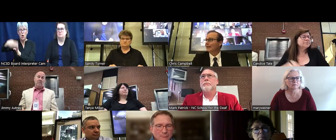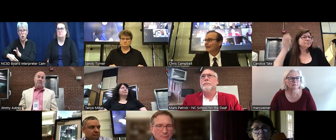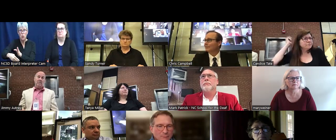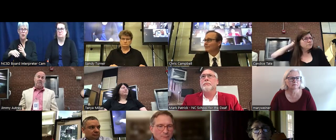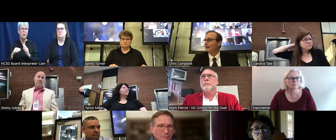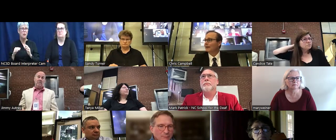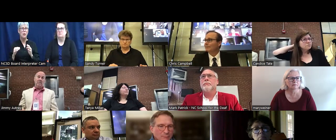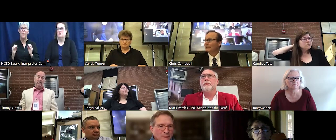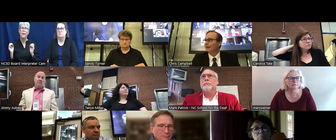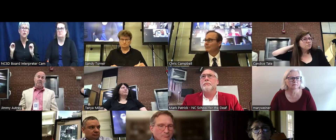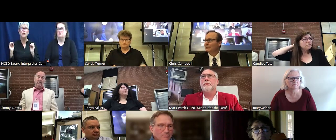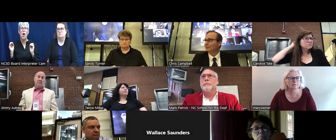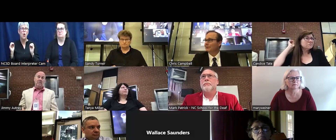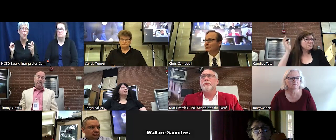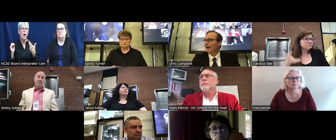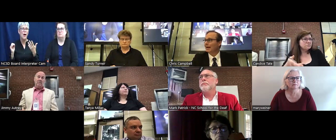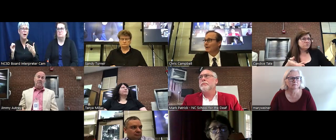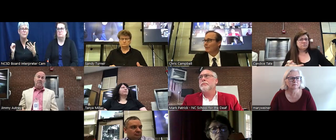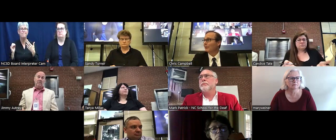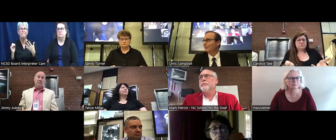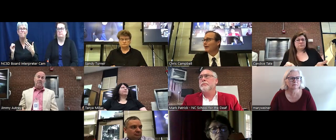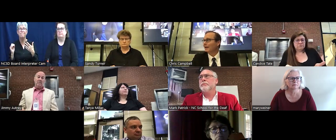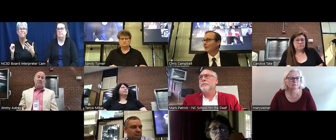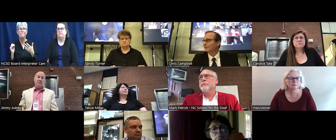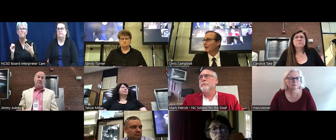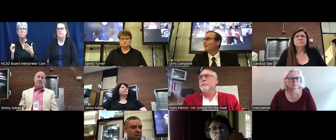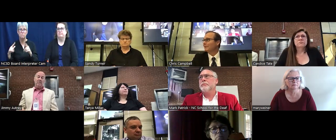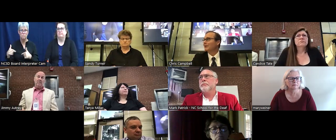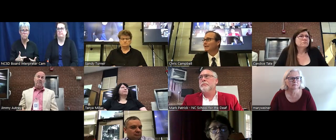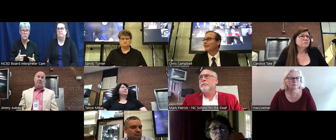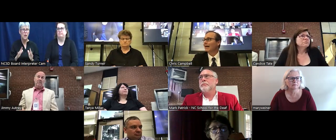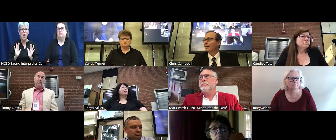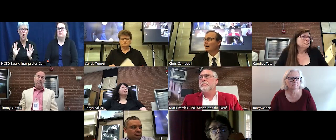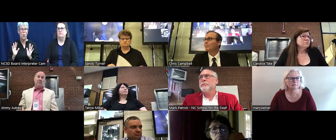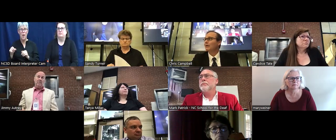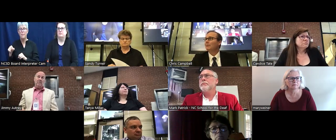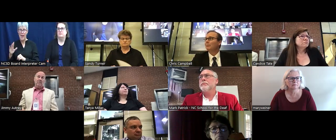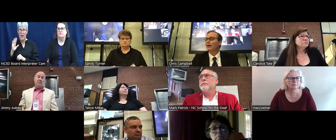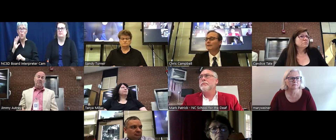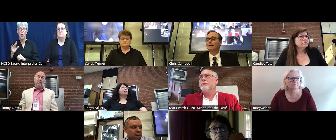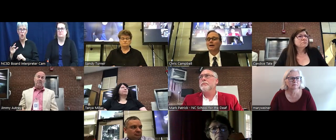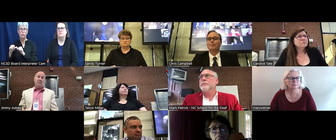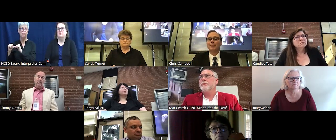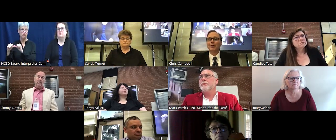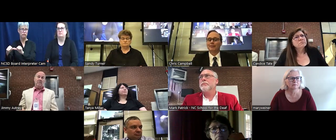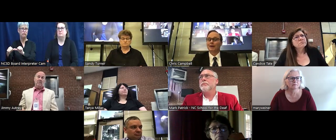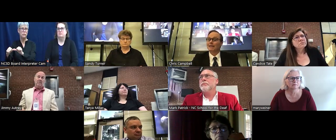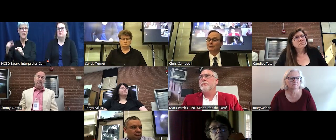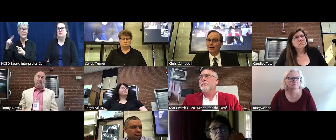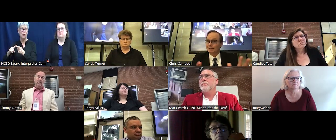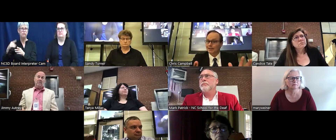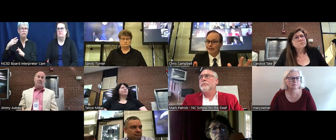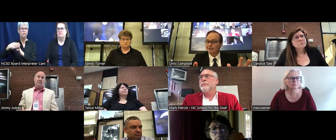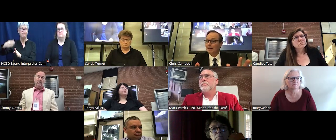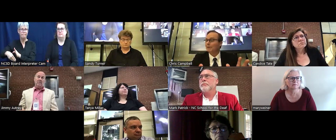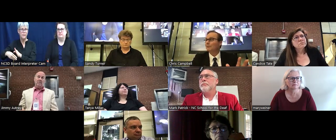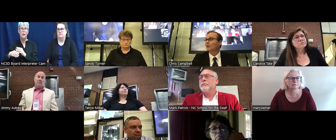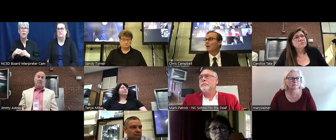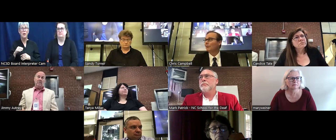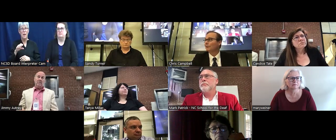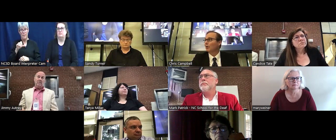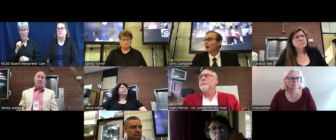any kind of difference or handoff or anything else. They'll be finishing that up. But there's a chance the case may